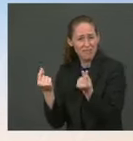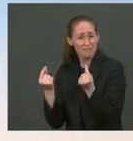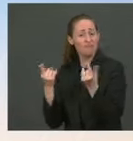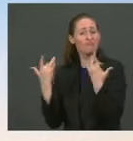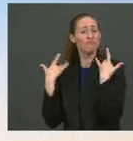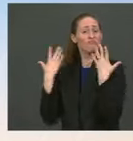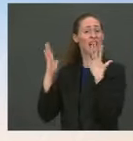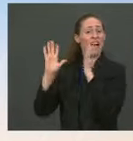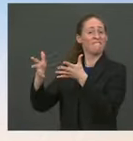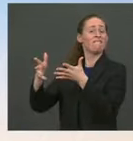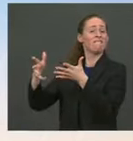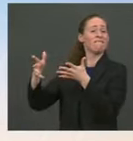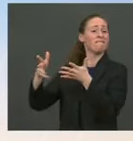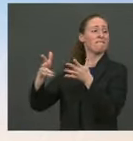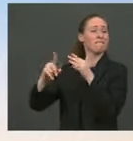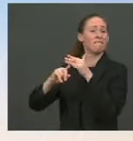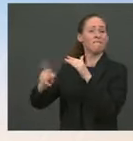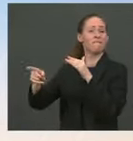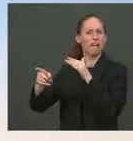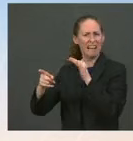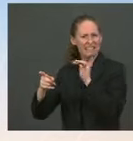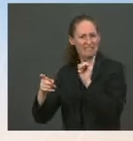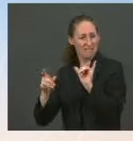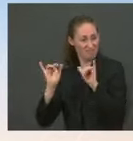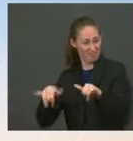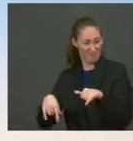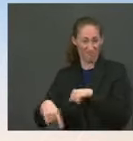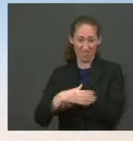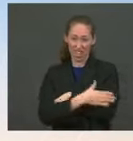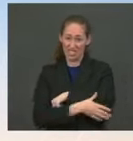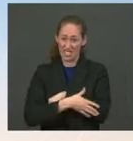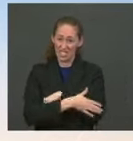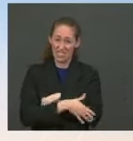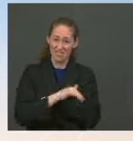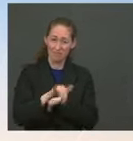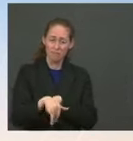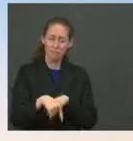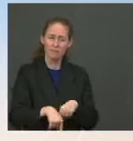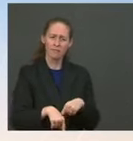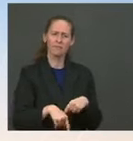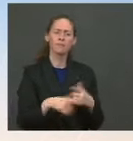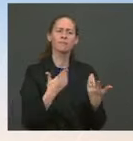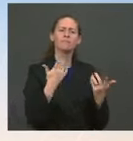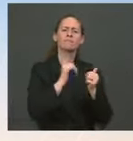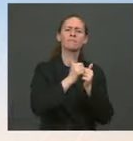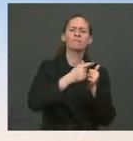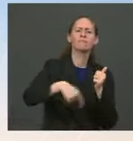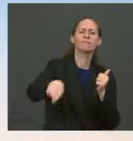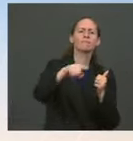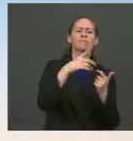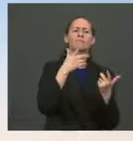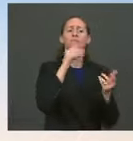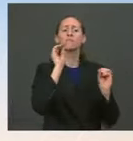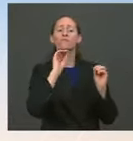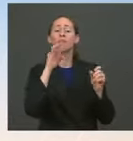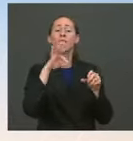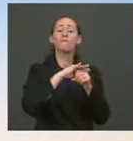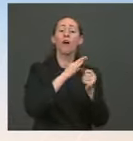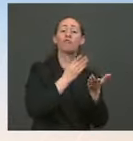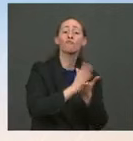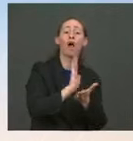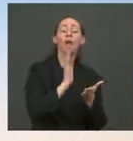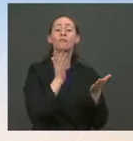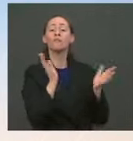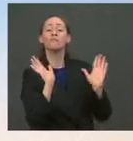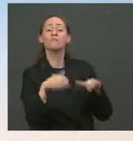Are we living in a country where there's impunity around these kinds of issues, and what level of confidence do you have in the Department of Justice